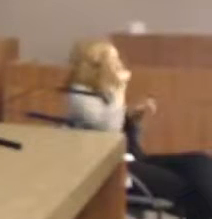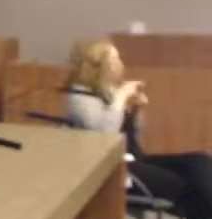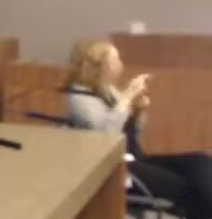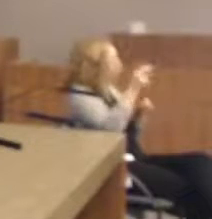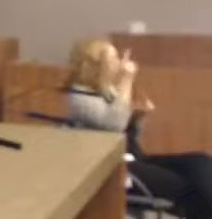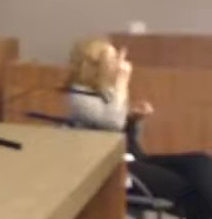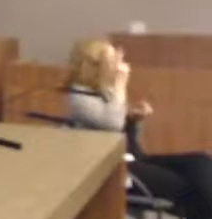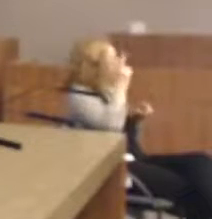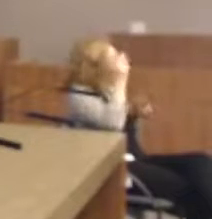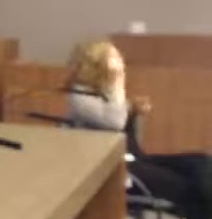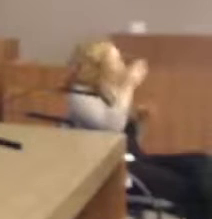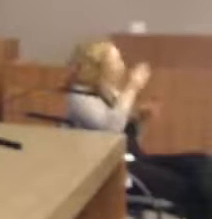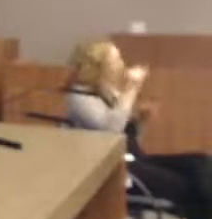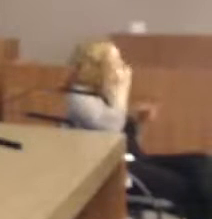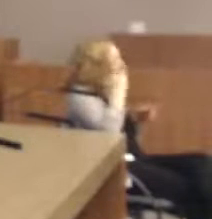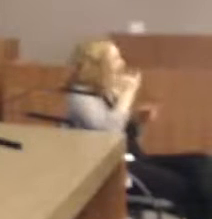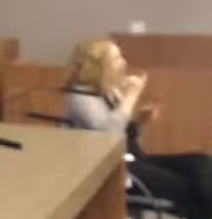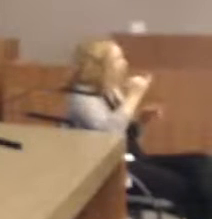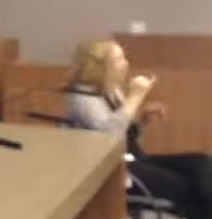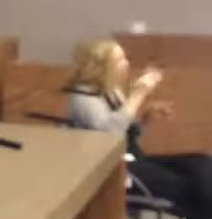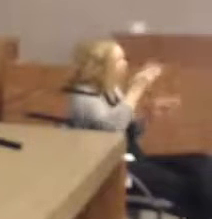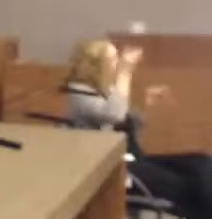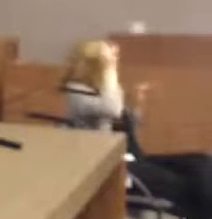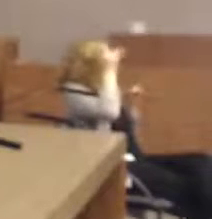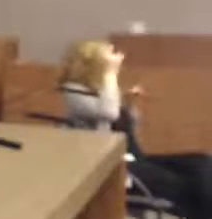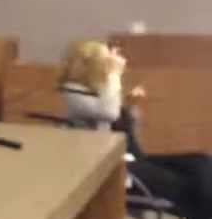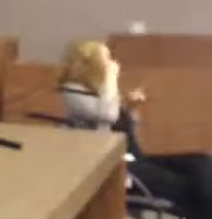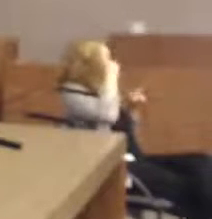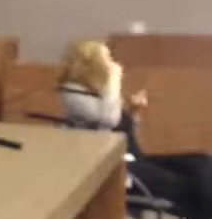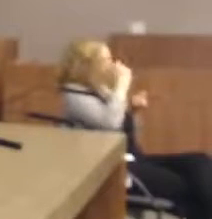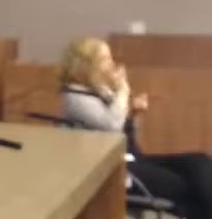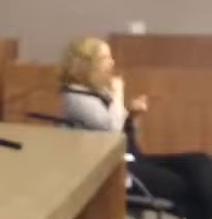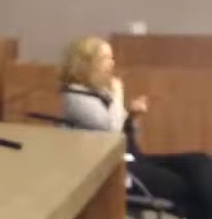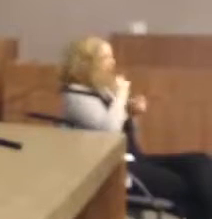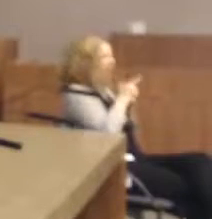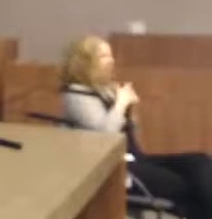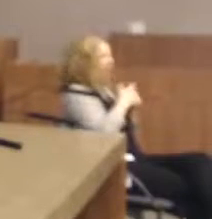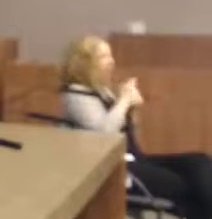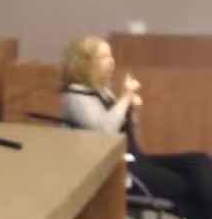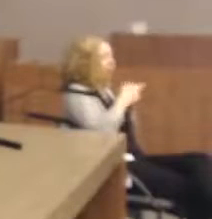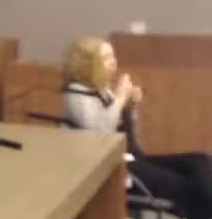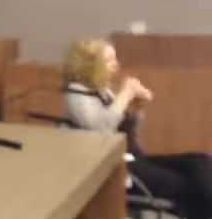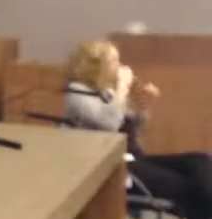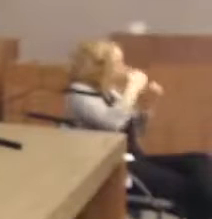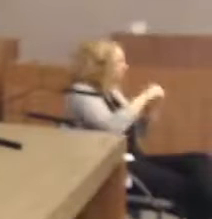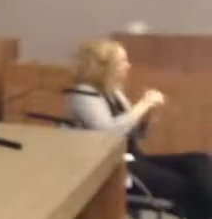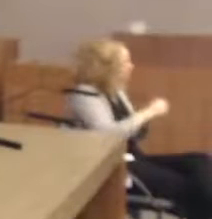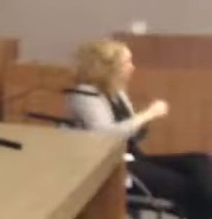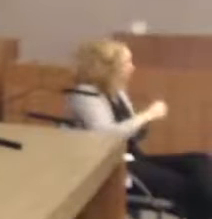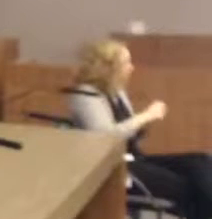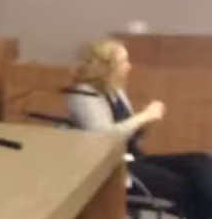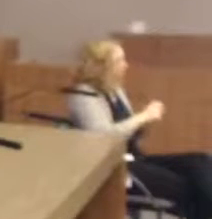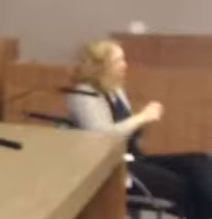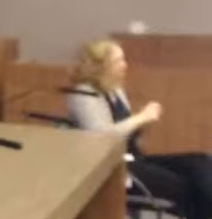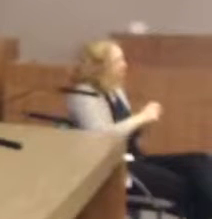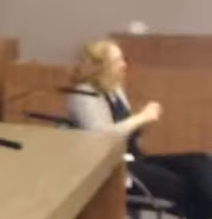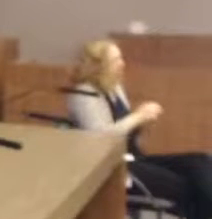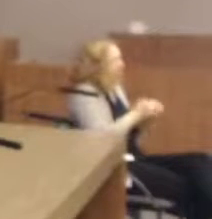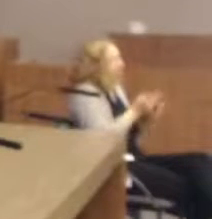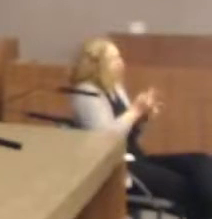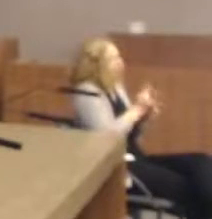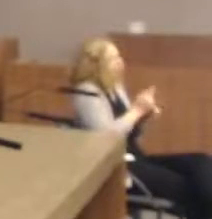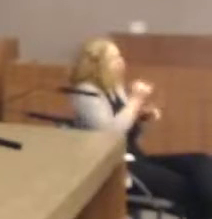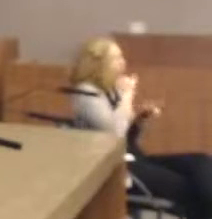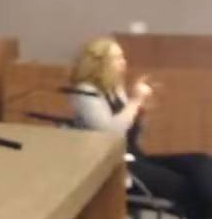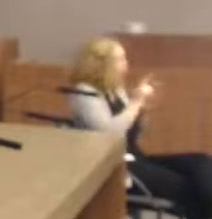that if information doesn't go in correctly, then it doesn't come out correctly. Have you ever been studying late at night and you're reading and you're kind of like nodding off and then you can't remember what you read